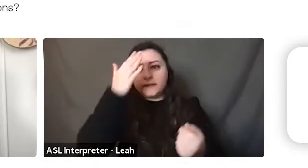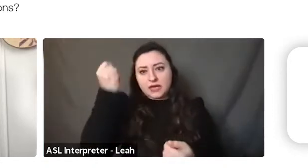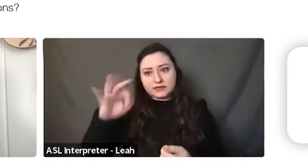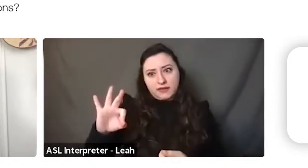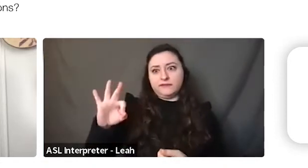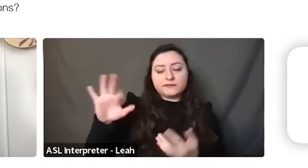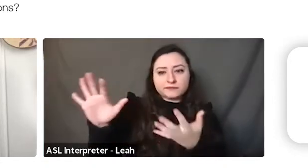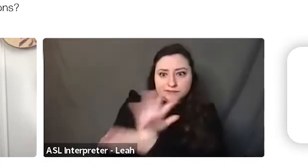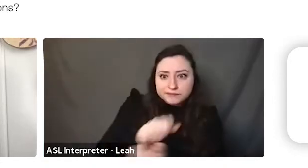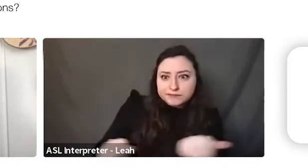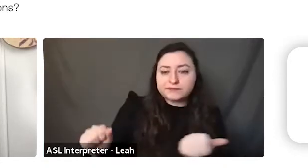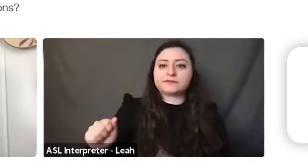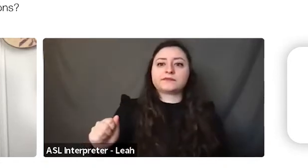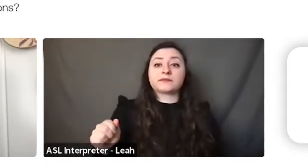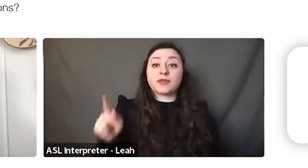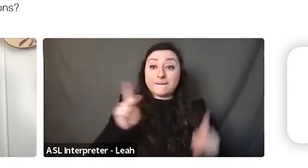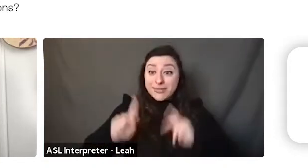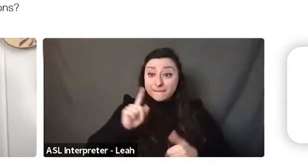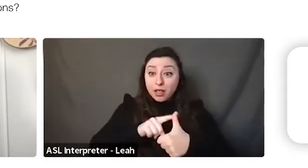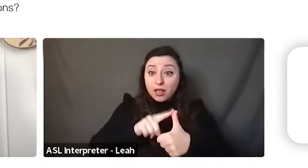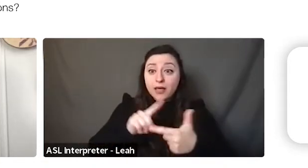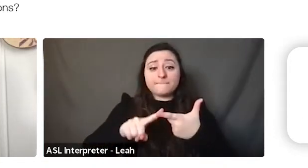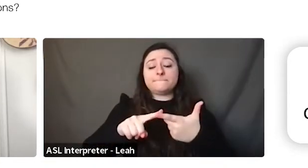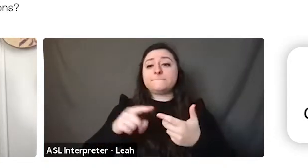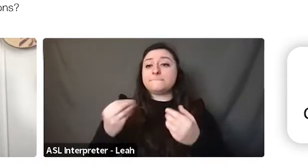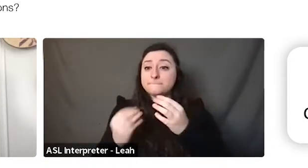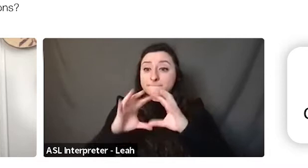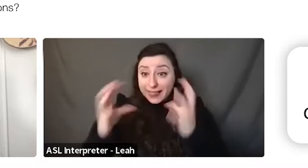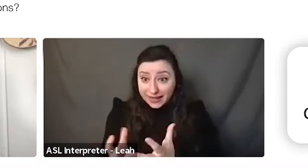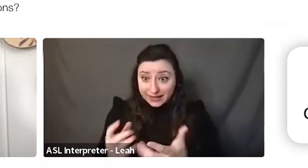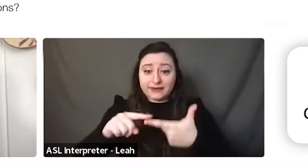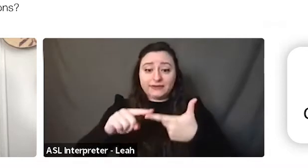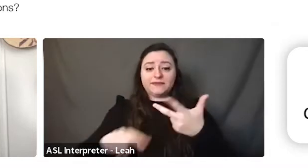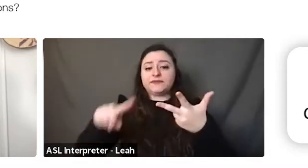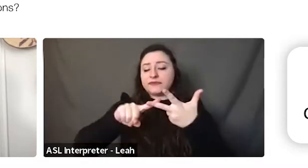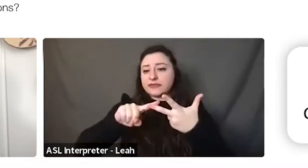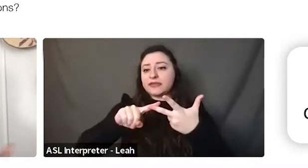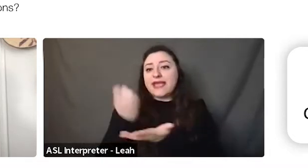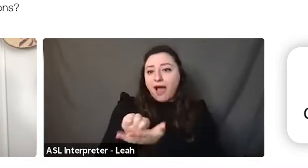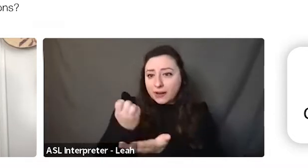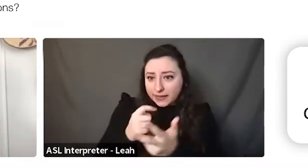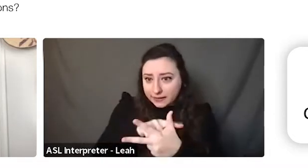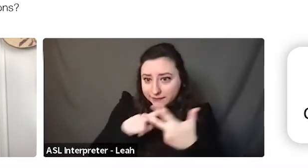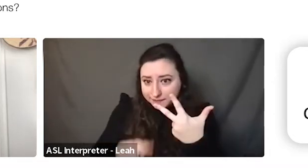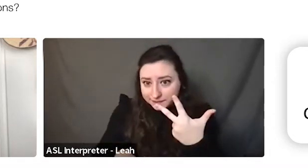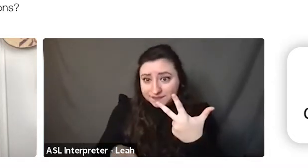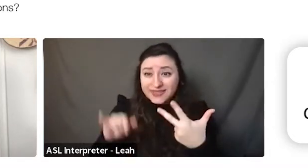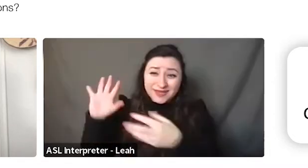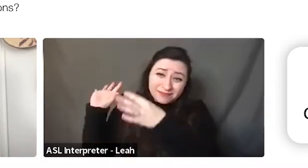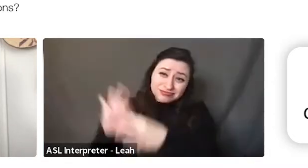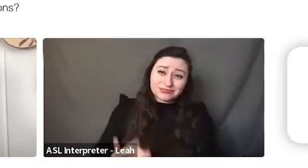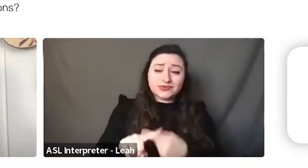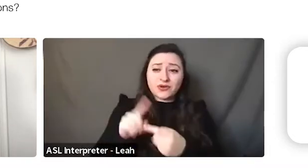was people, planet, and economy. And how does this tie into sort of hundreds of years